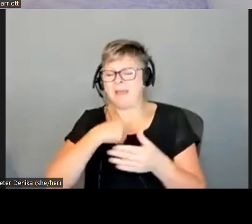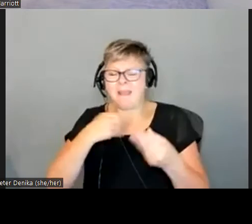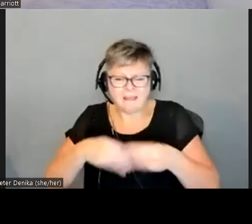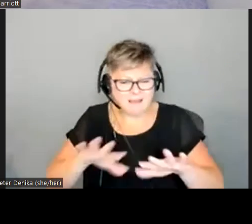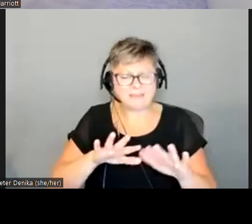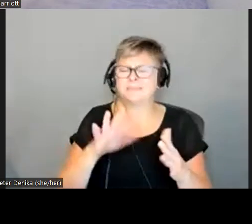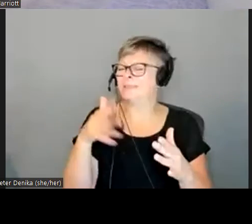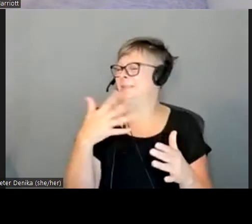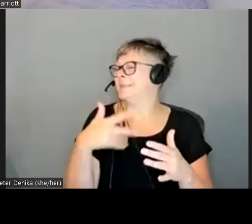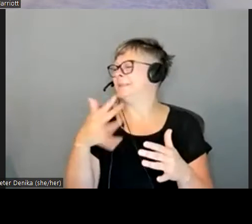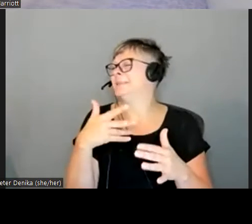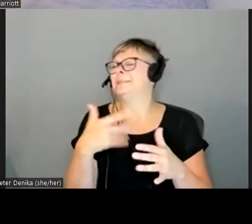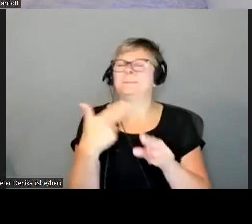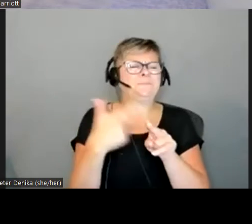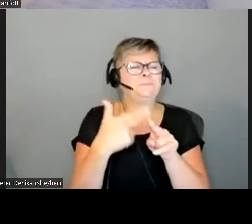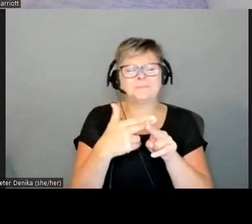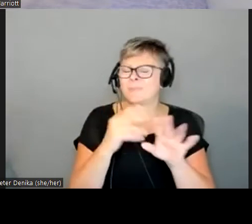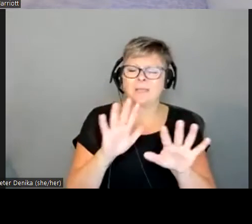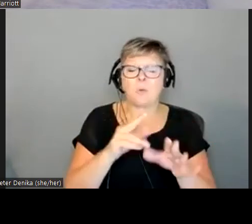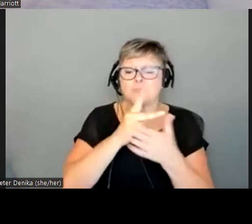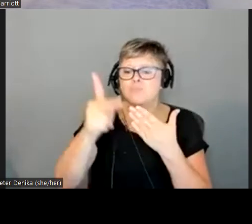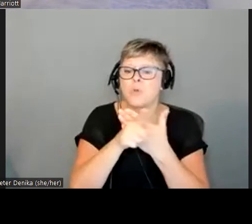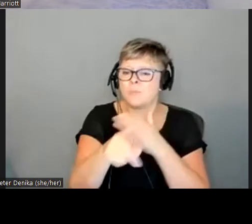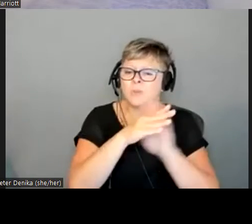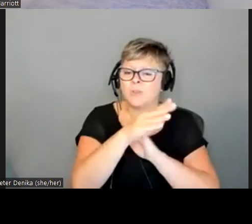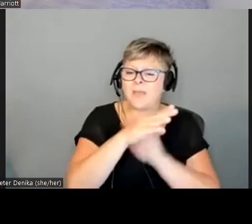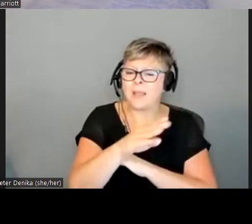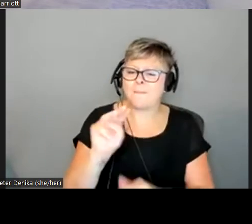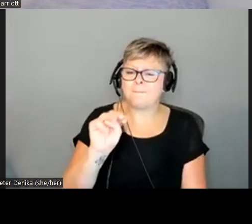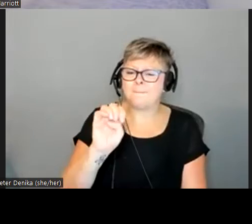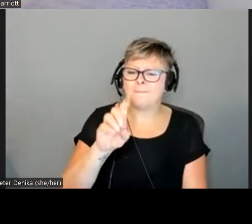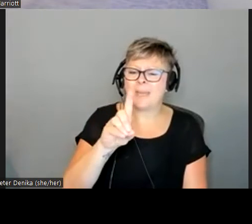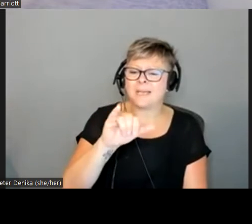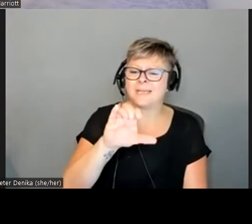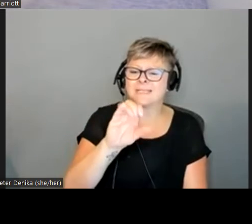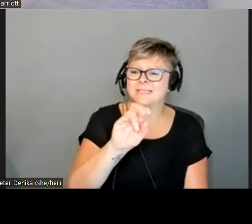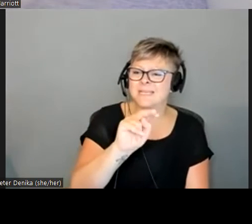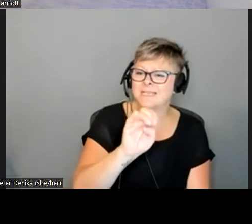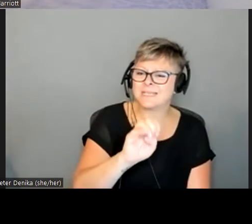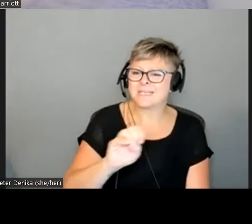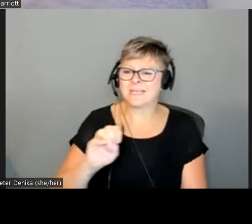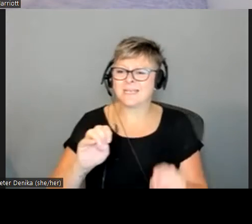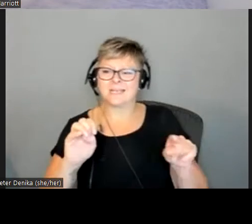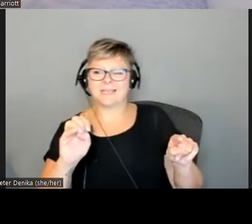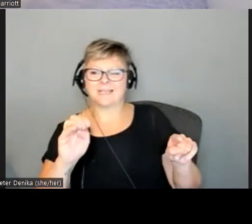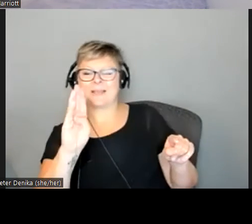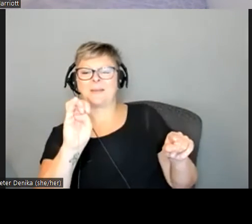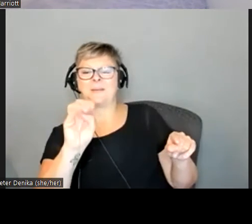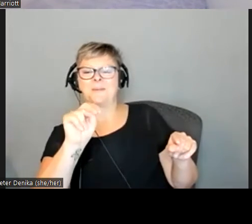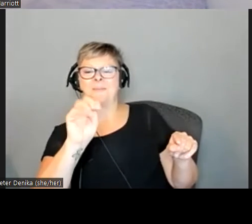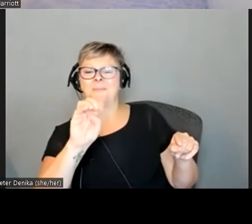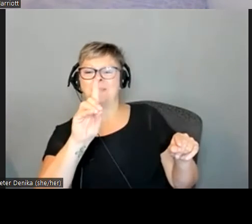was a program that you were developing. It was called Medicine. Magical Medicine Backyard. Thank you. Magical Backyard,